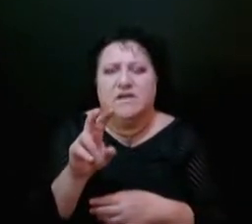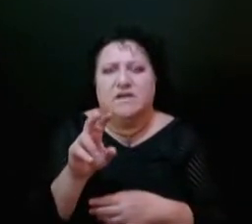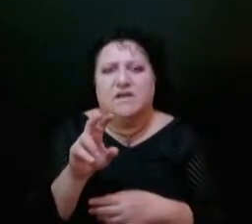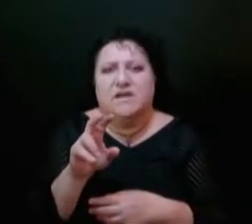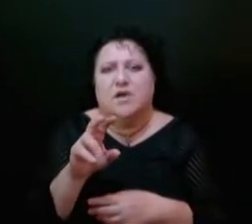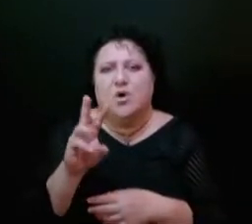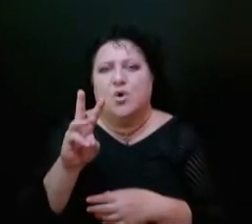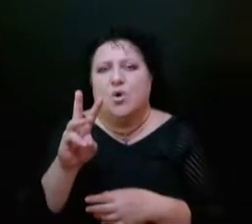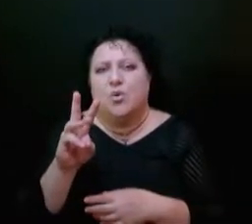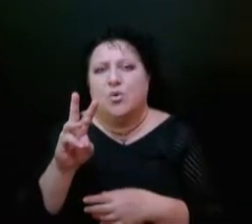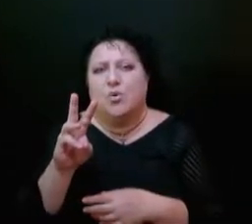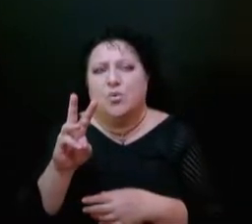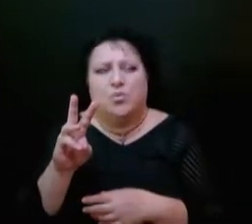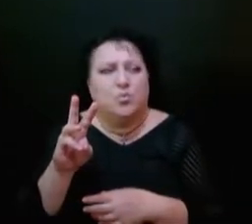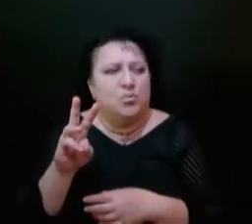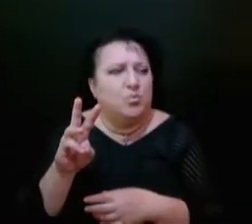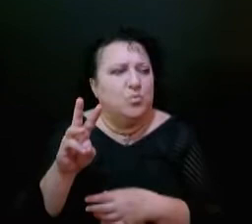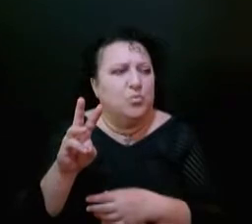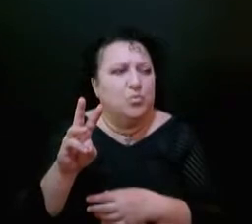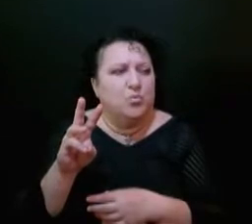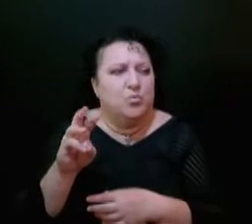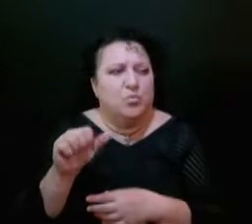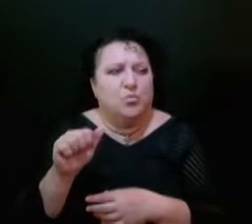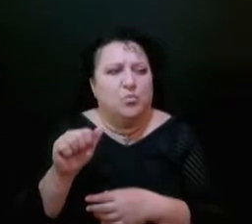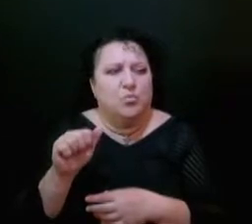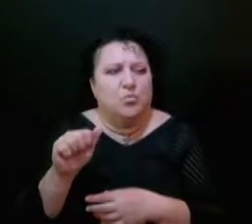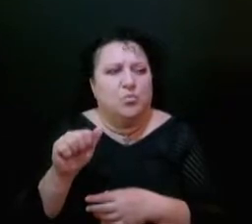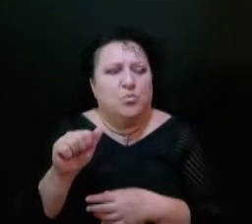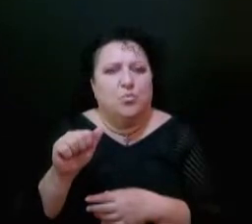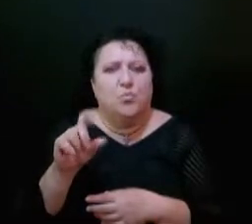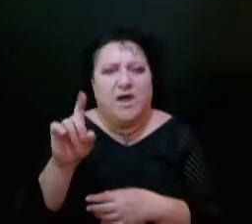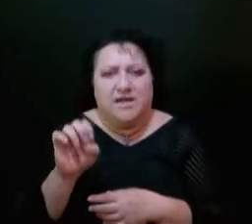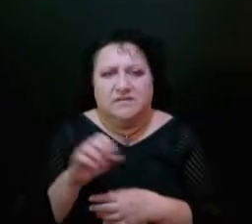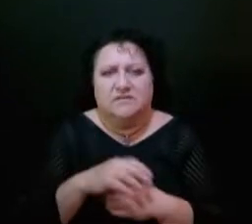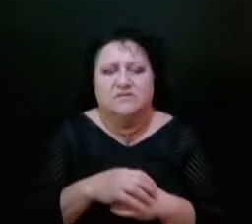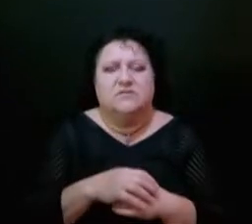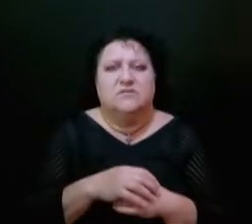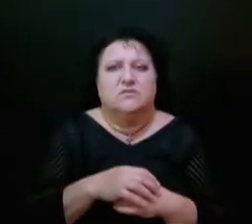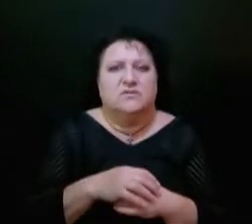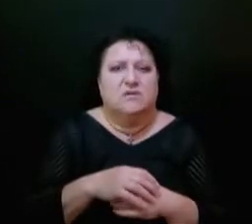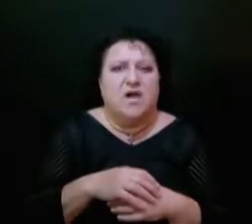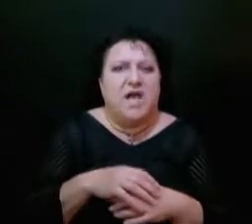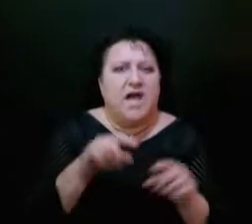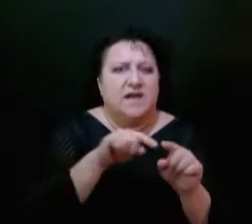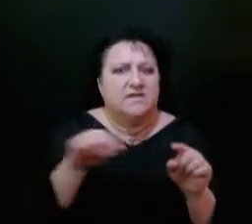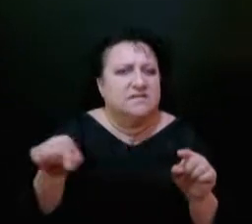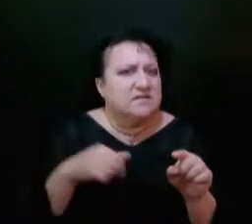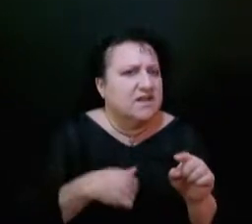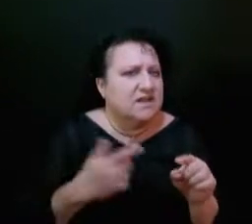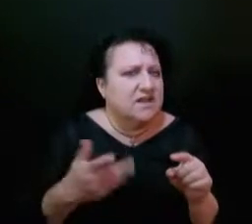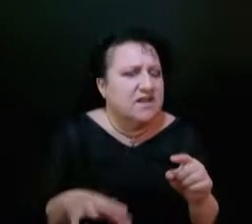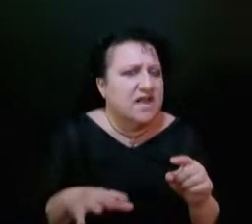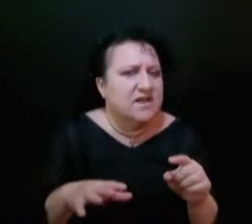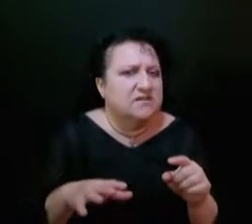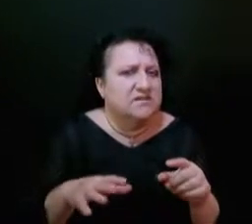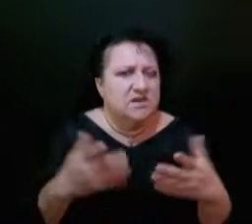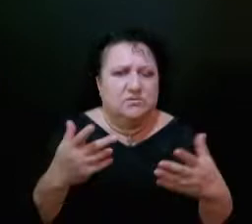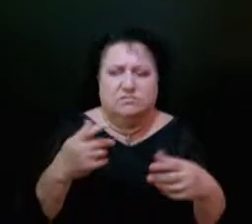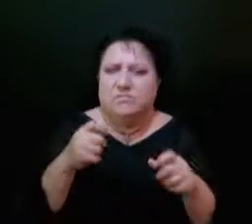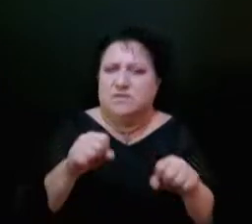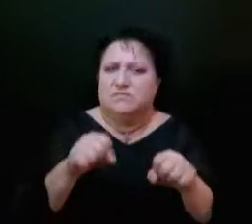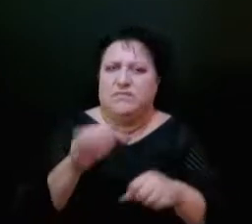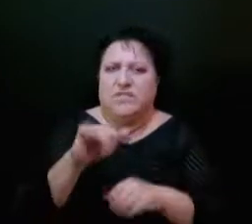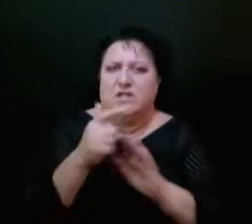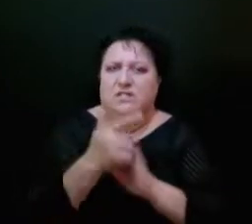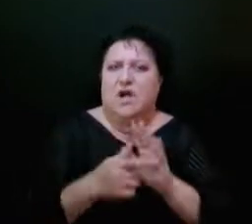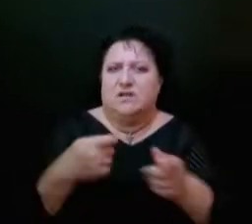We understand that there's a lot of conversations happening in our country. I believe God calls us to preach different sermons at